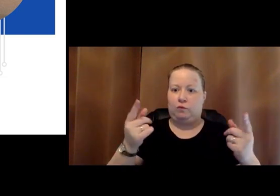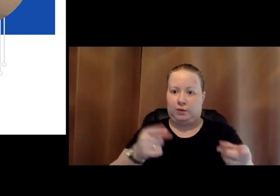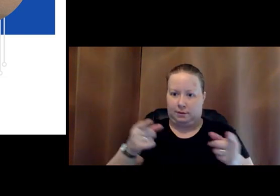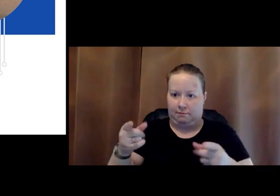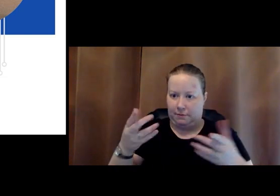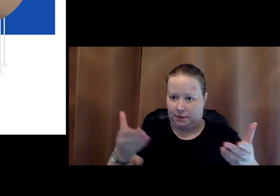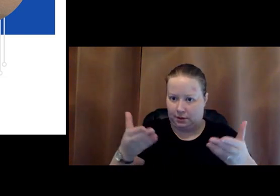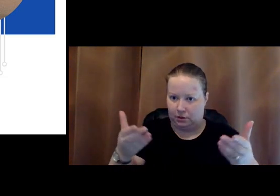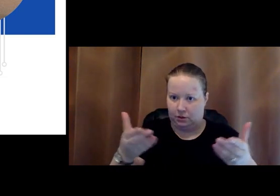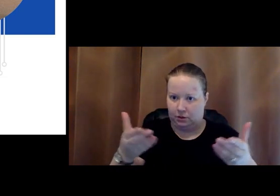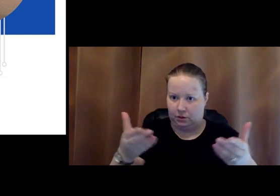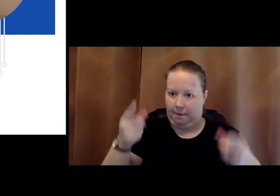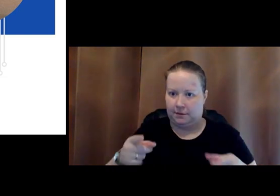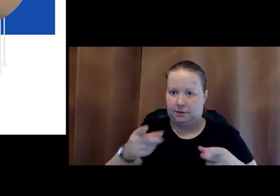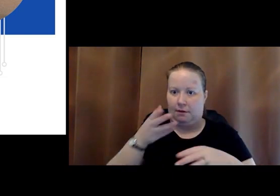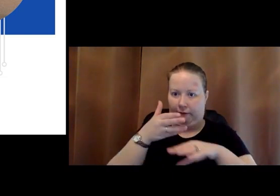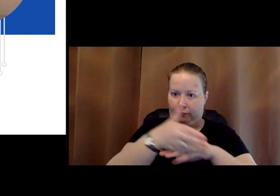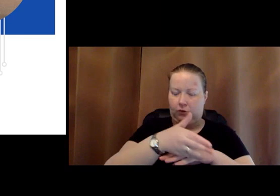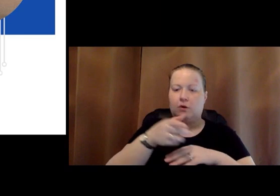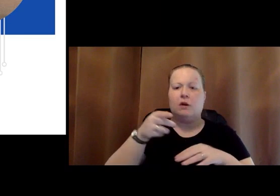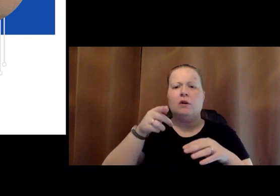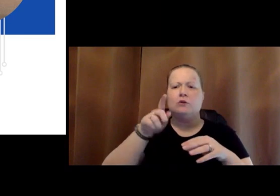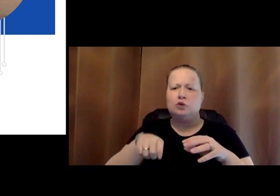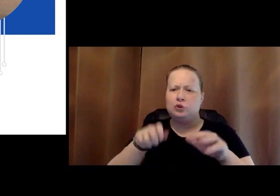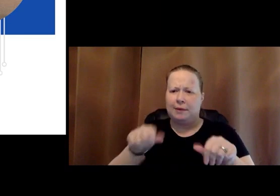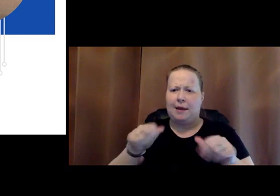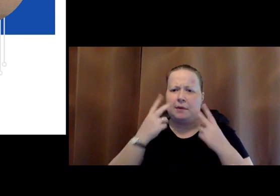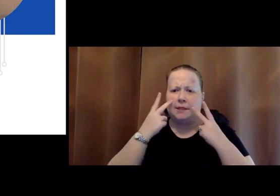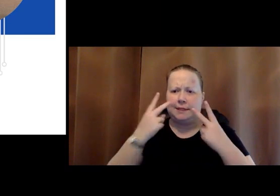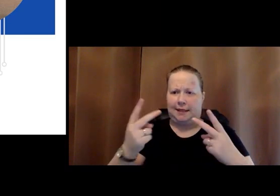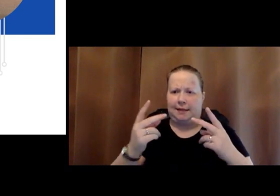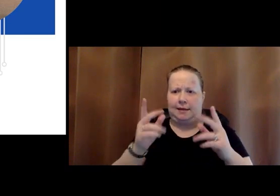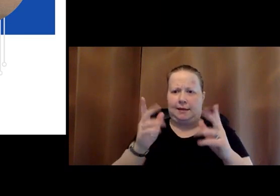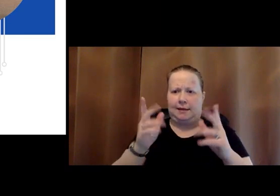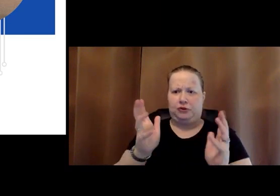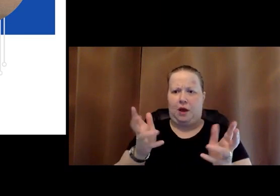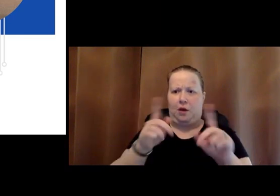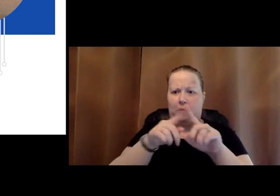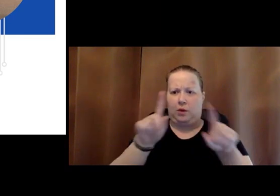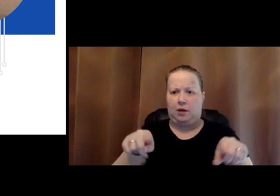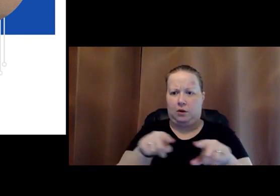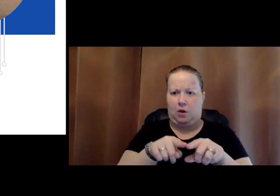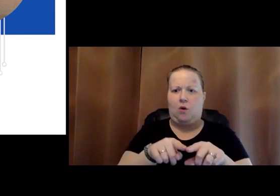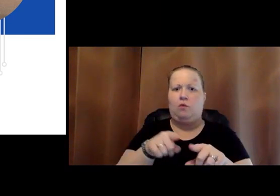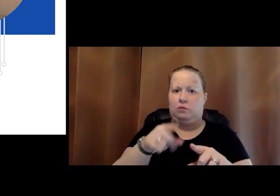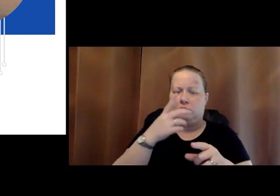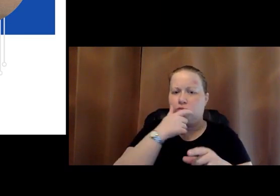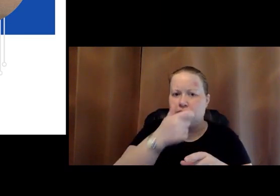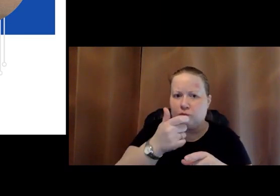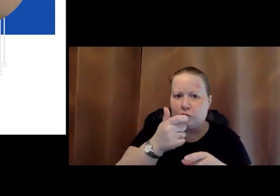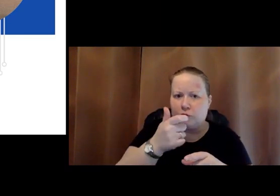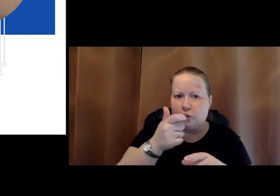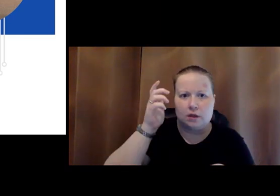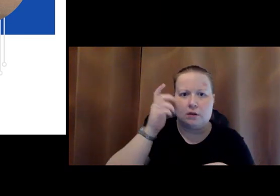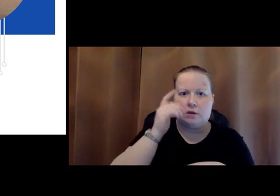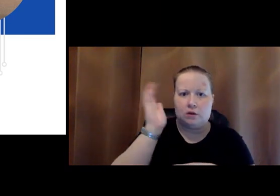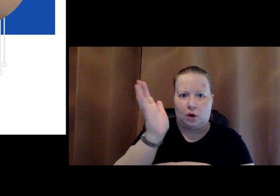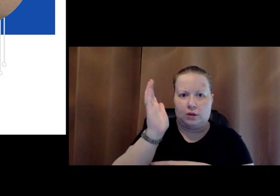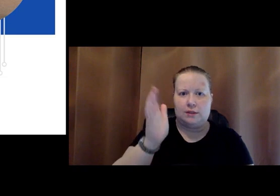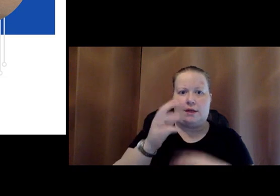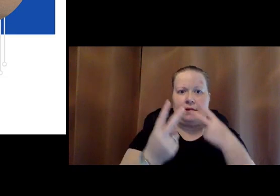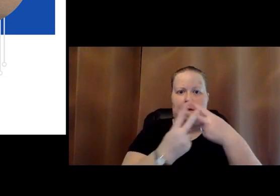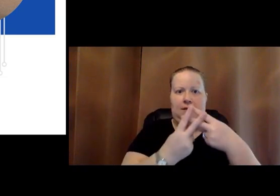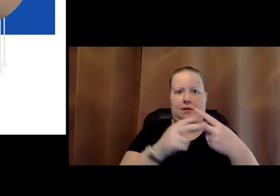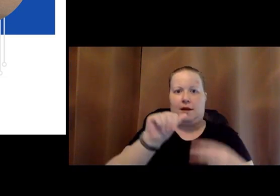You should be able to see that in the chat window in your view of the talks. Hashtag